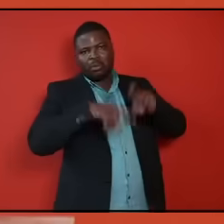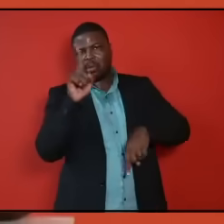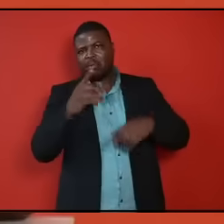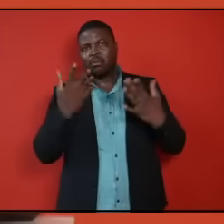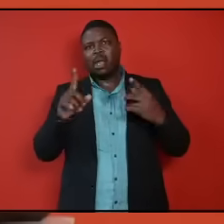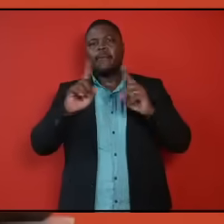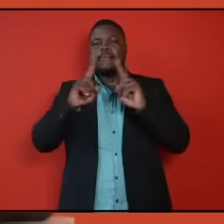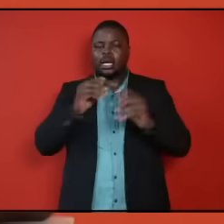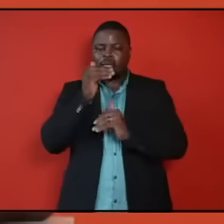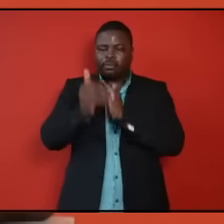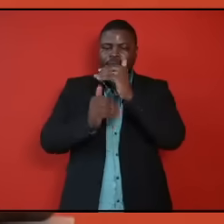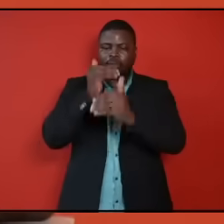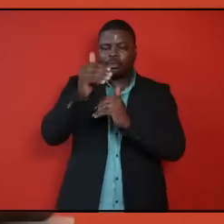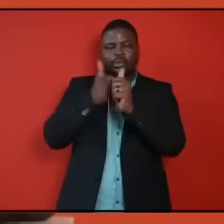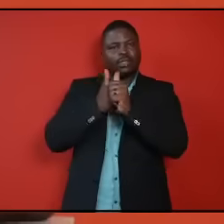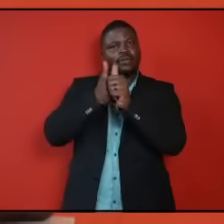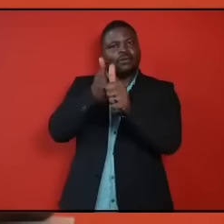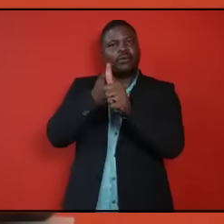process,